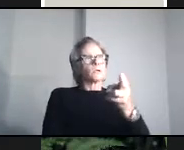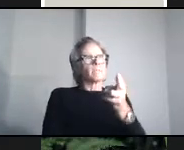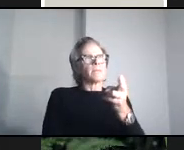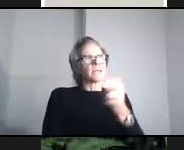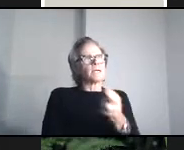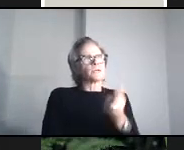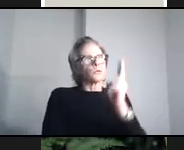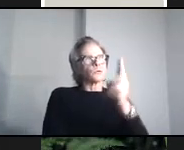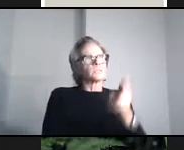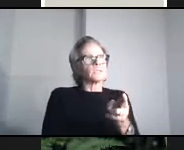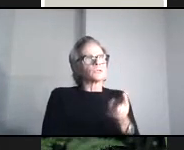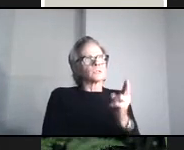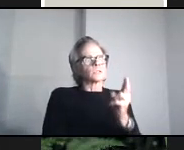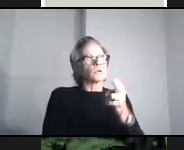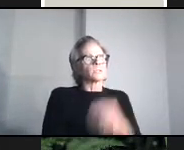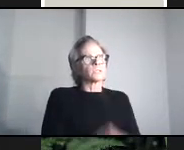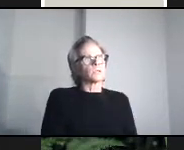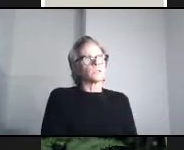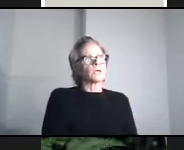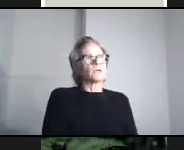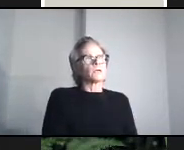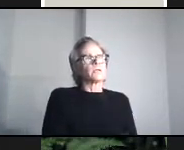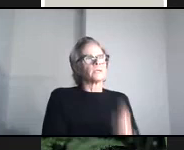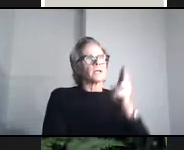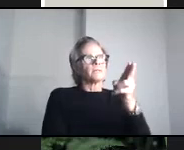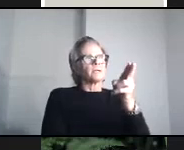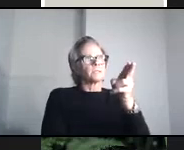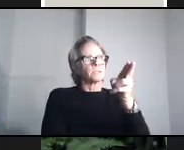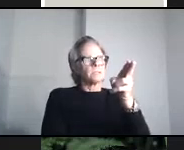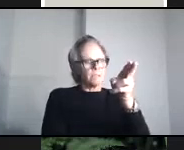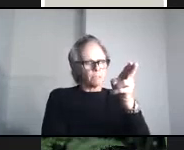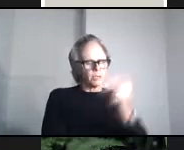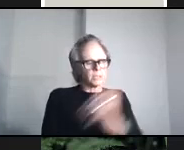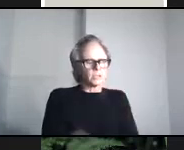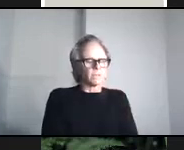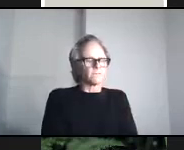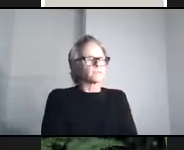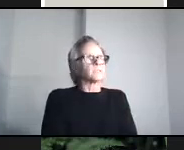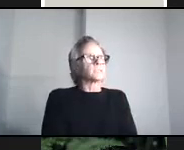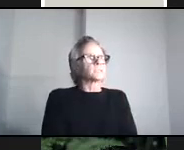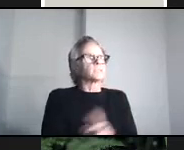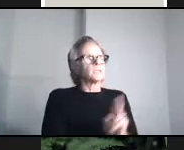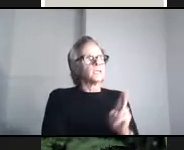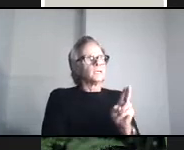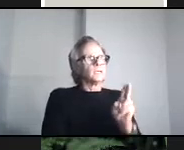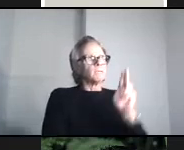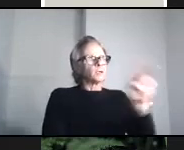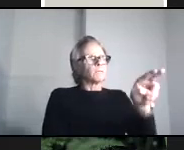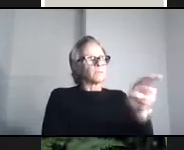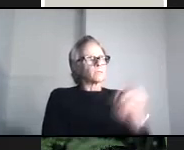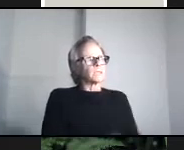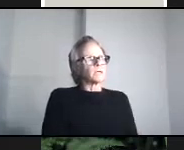we're looking back now towards the entrance across the early childhood area, the librarian's office, and distance,